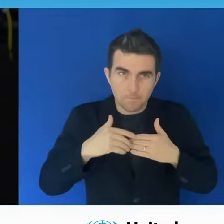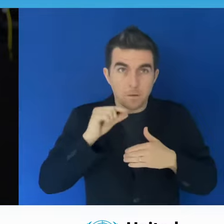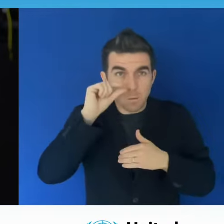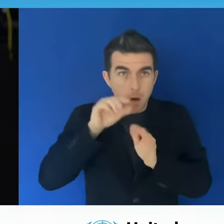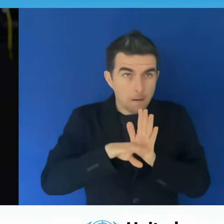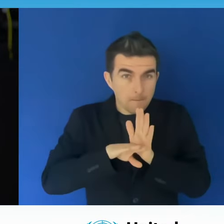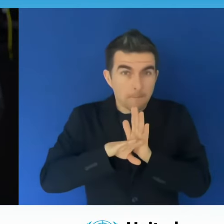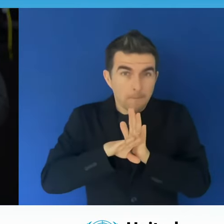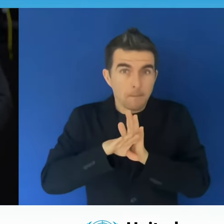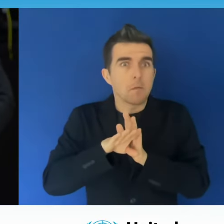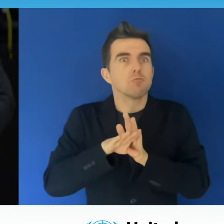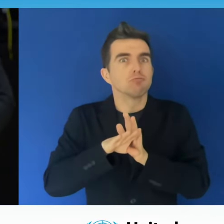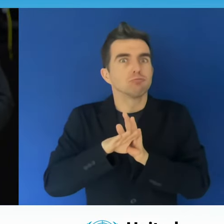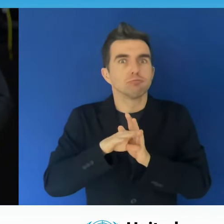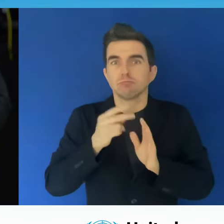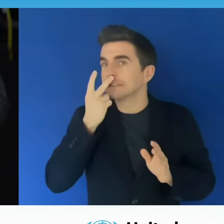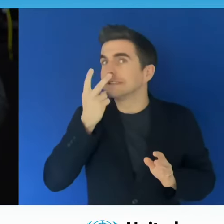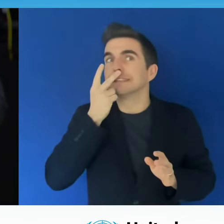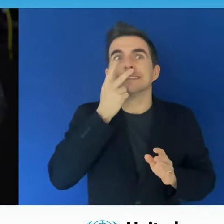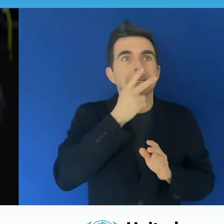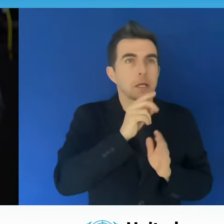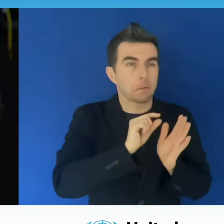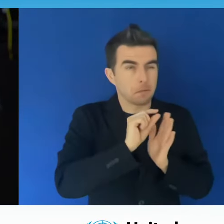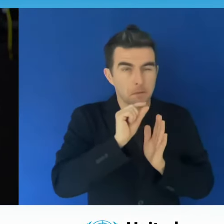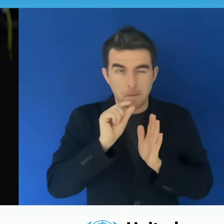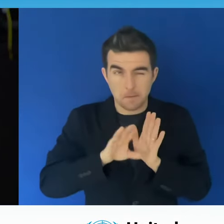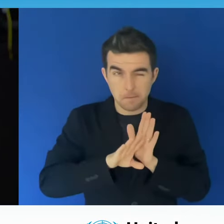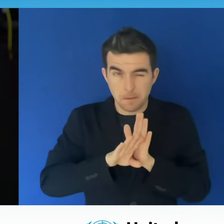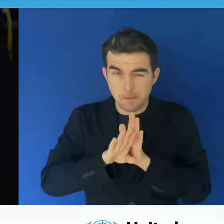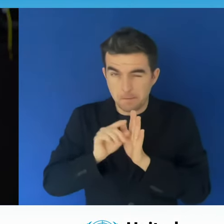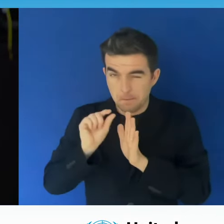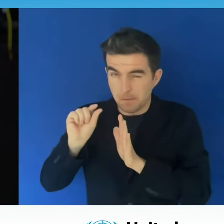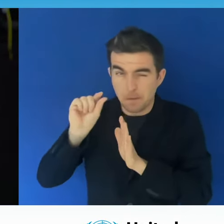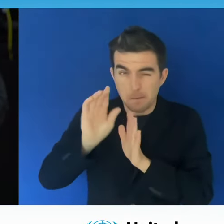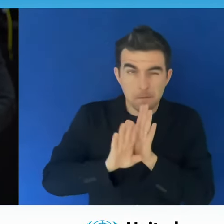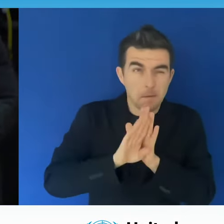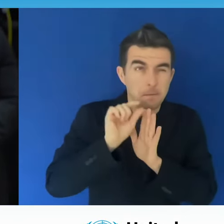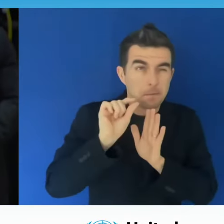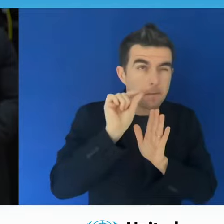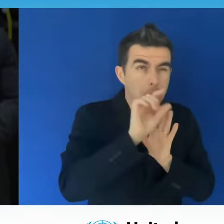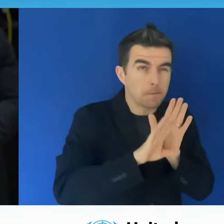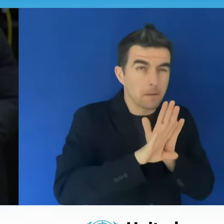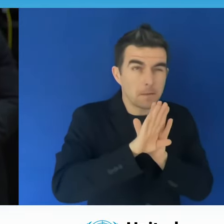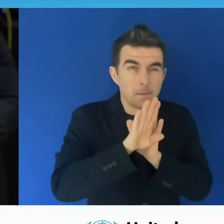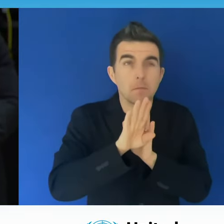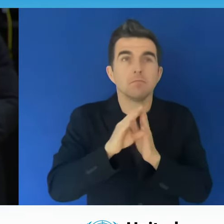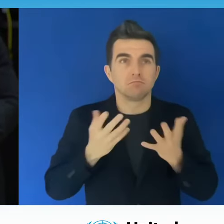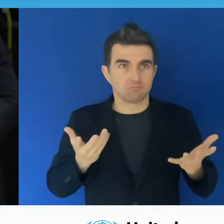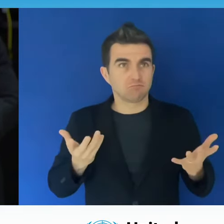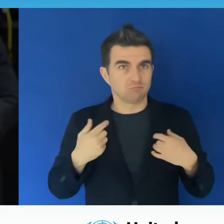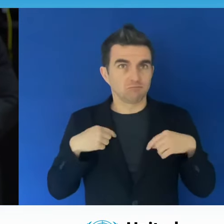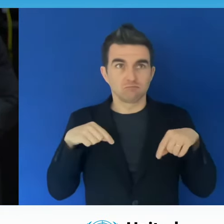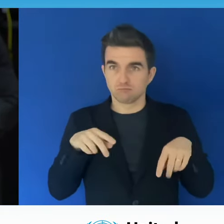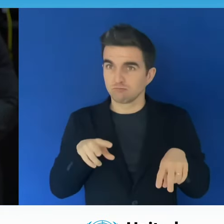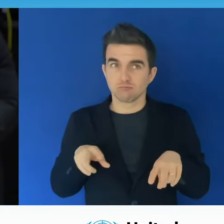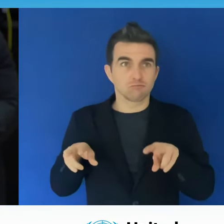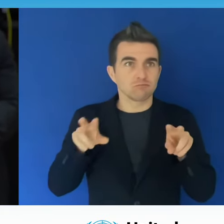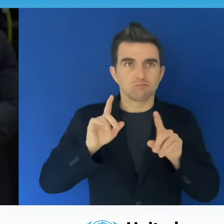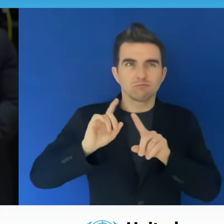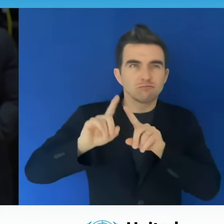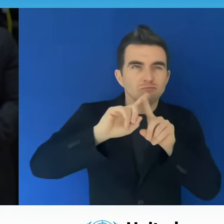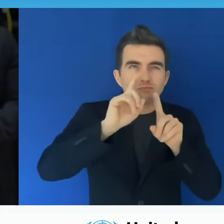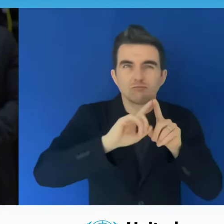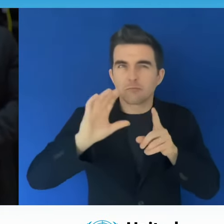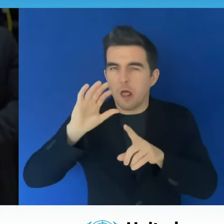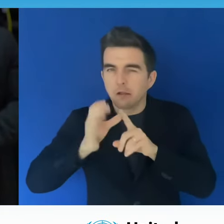this room, we are a mix, bringing different cultures, ideas, solutions, and we are here for one